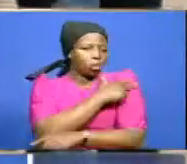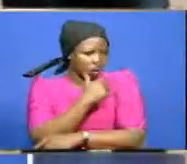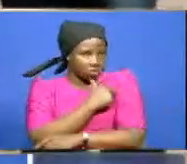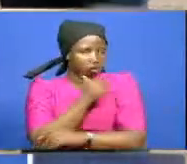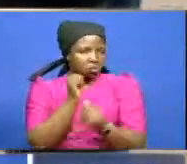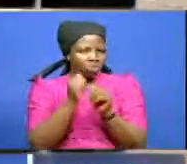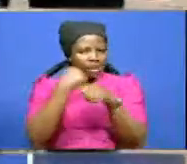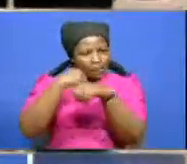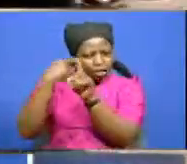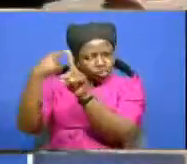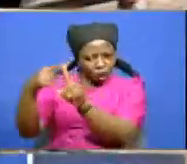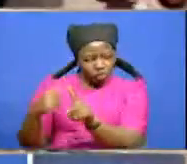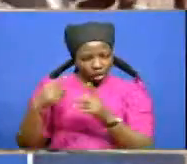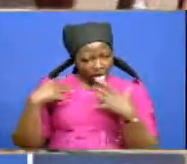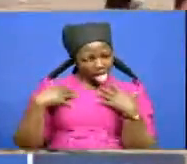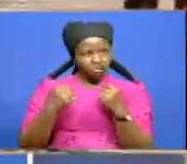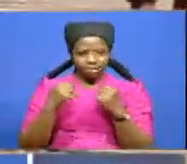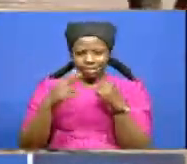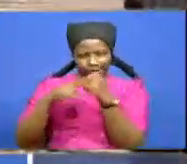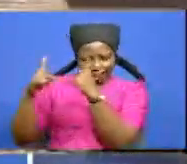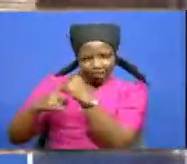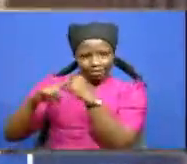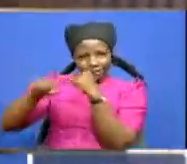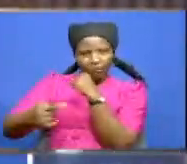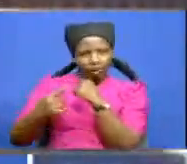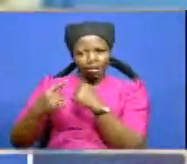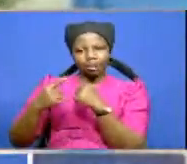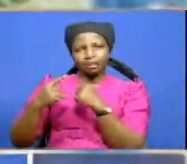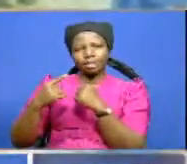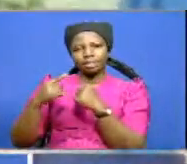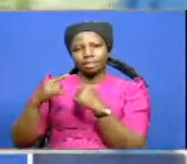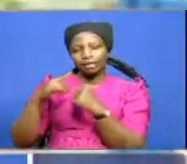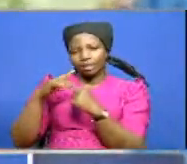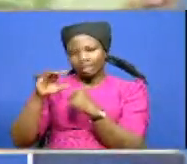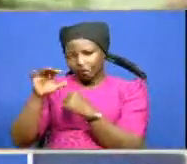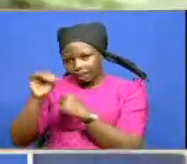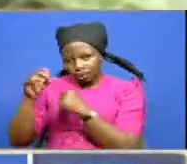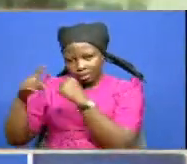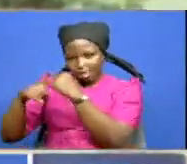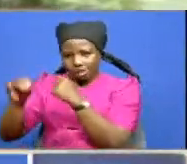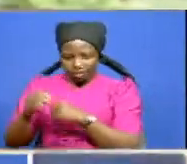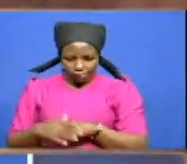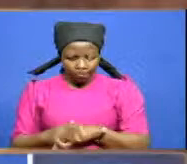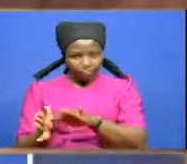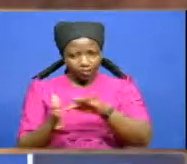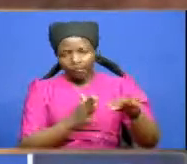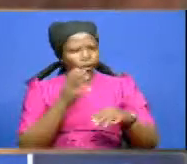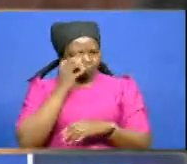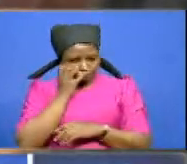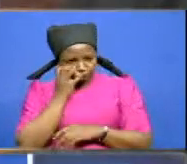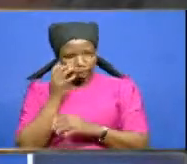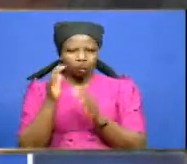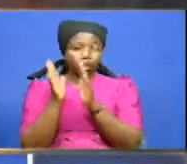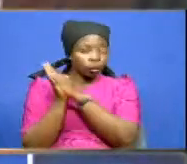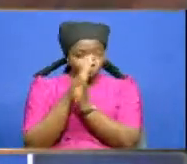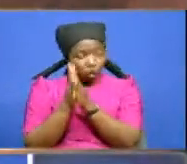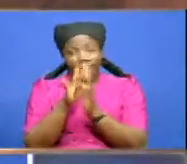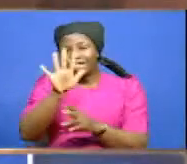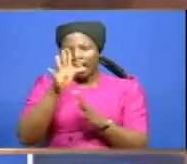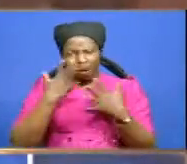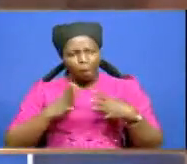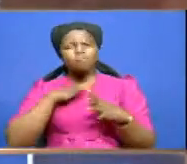which bring total recoveries to 76,060. On a rather sad note, 5 patients have succumbed to the